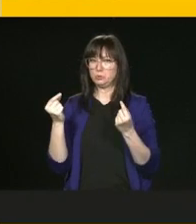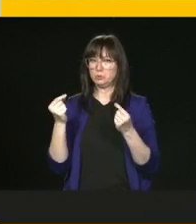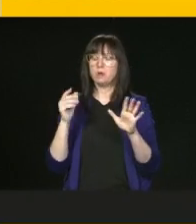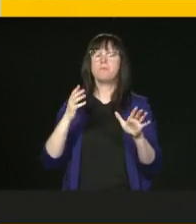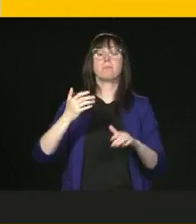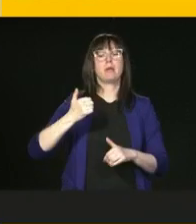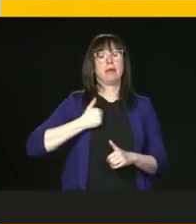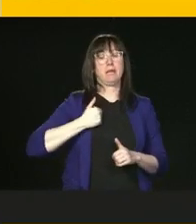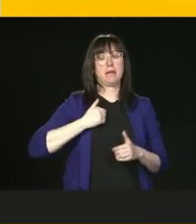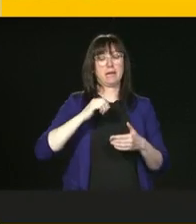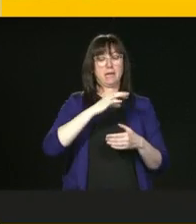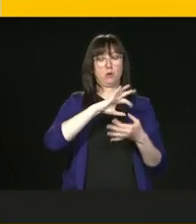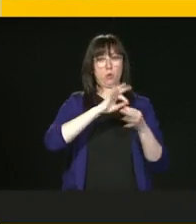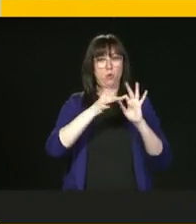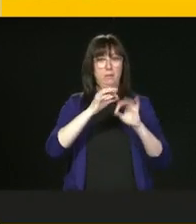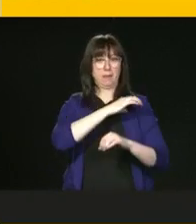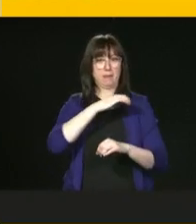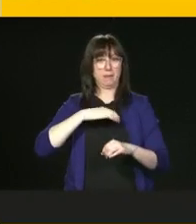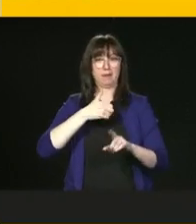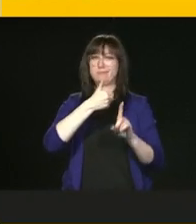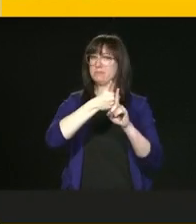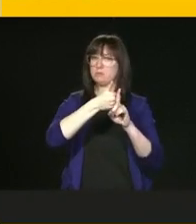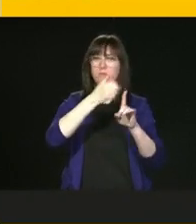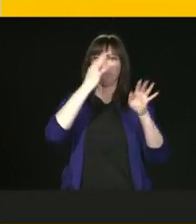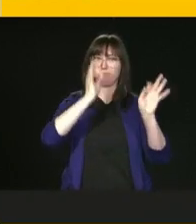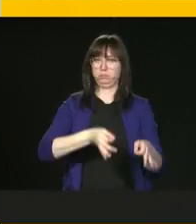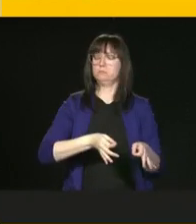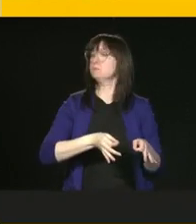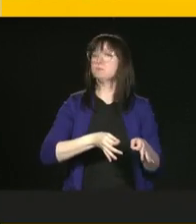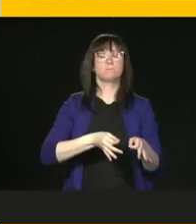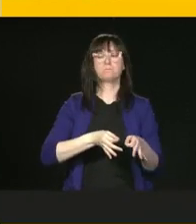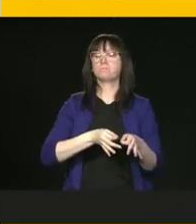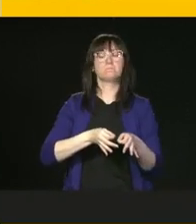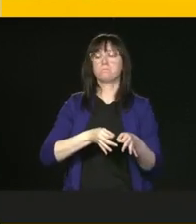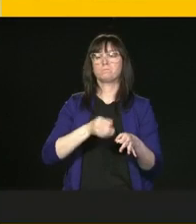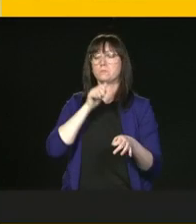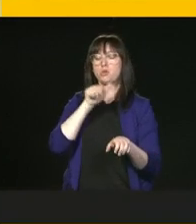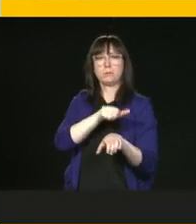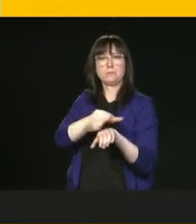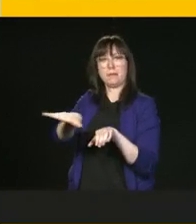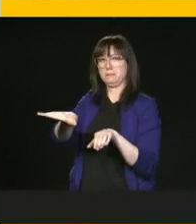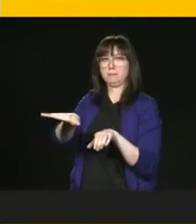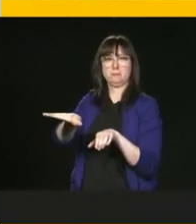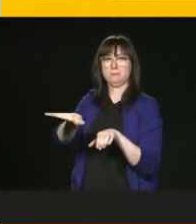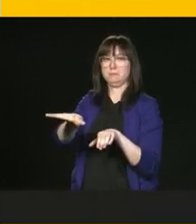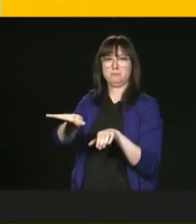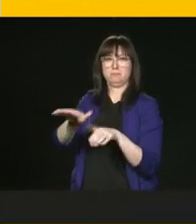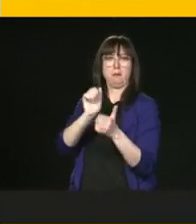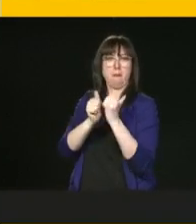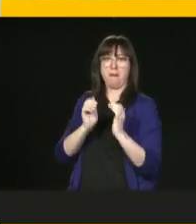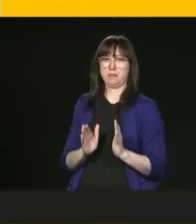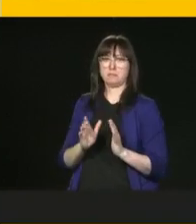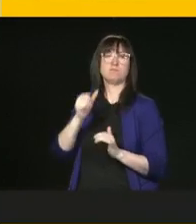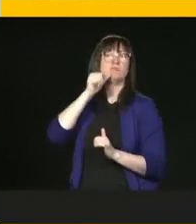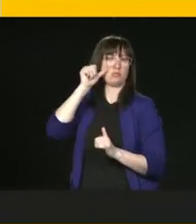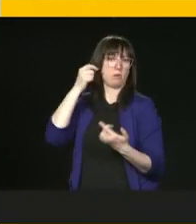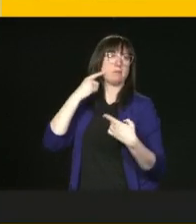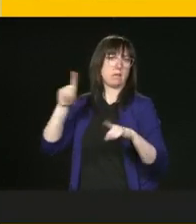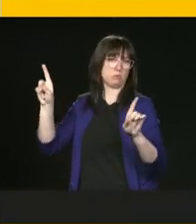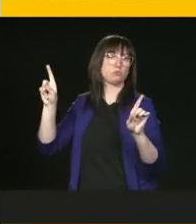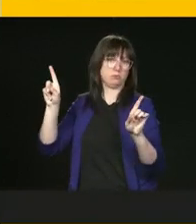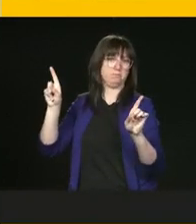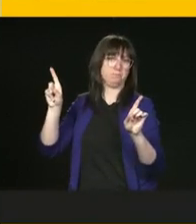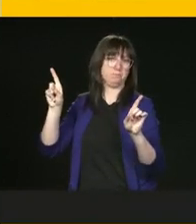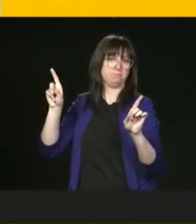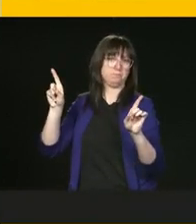Canadian Olympic Committee did make the decision that Canadian athletes would not attend the Olympics this year. They announced